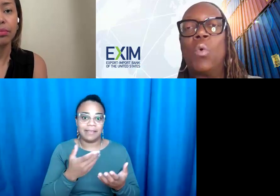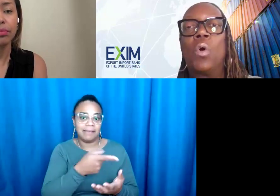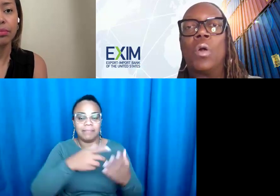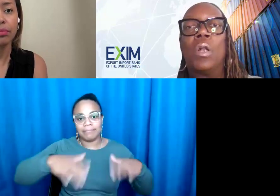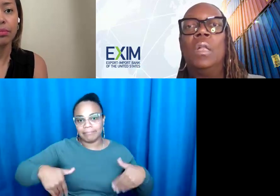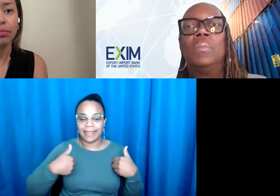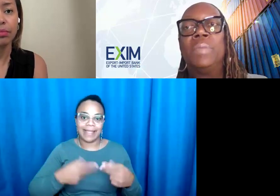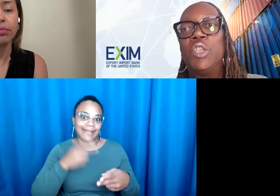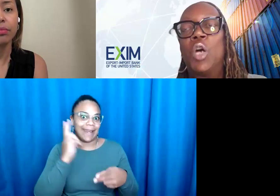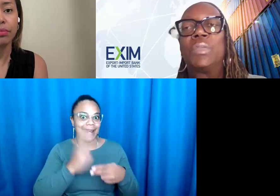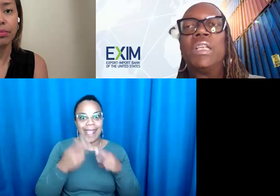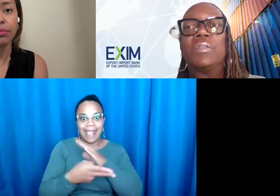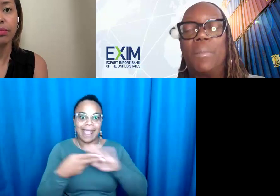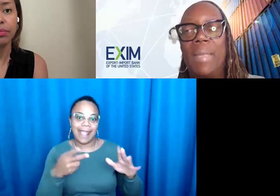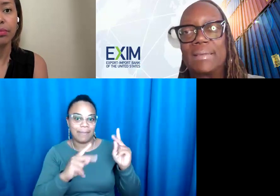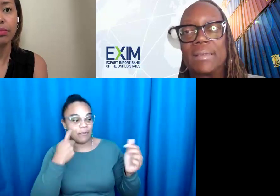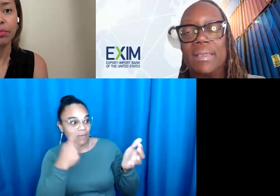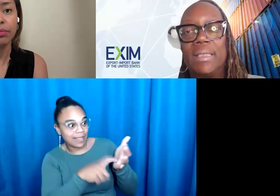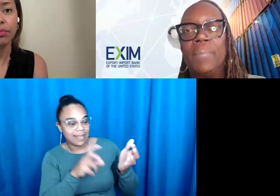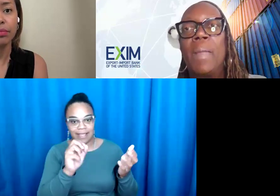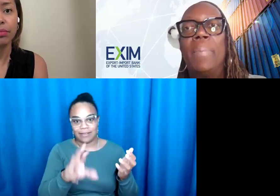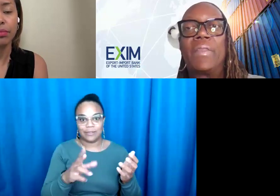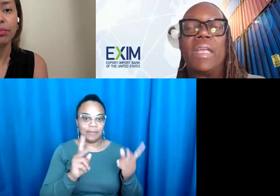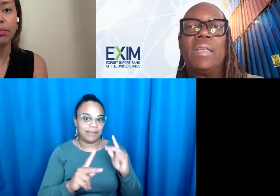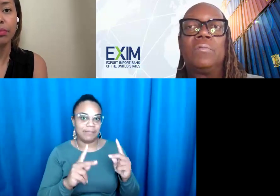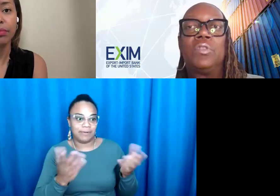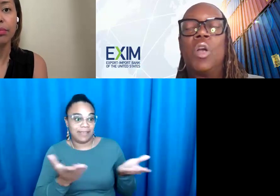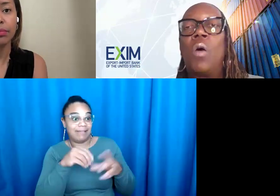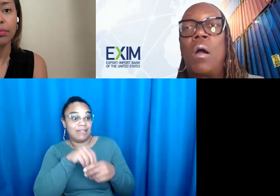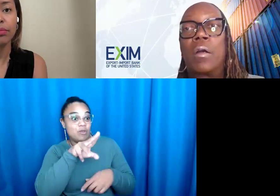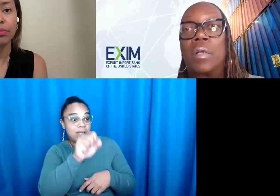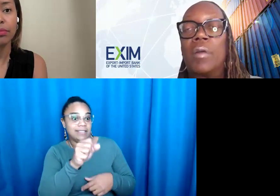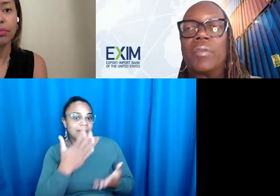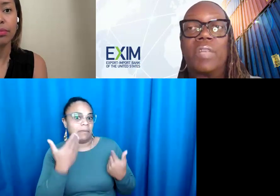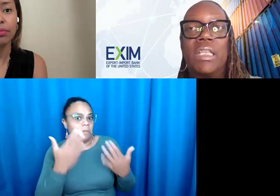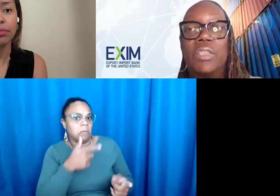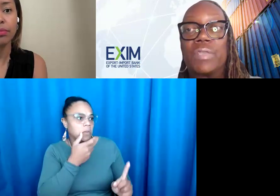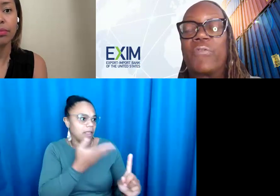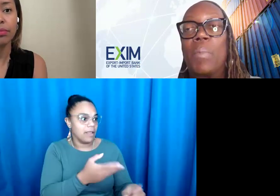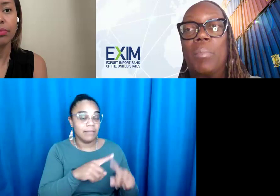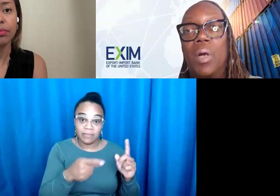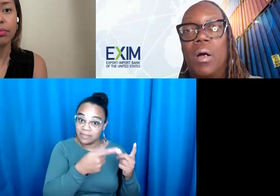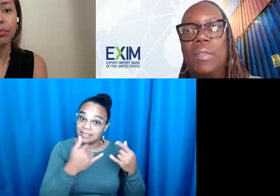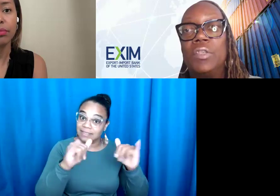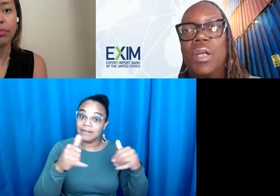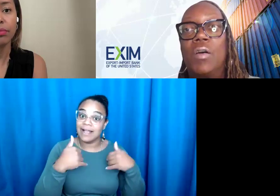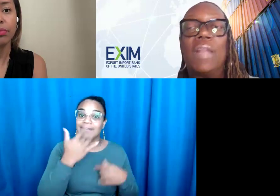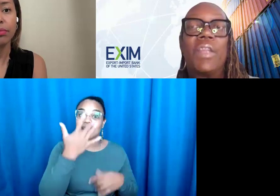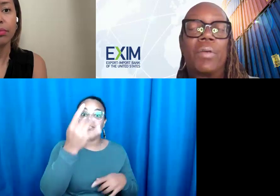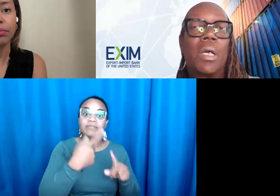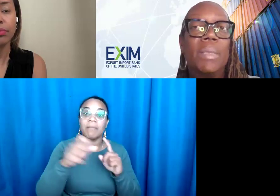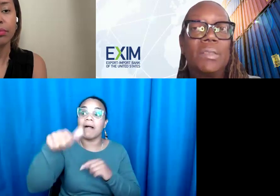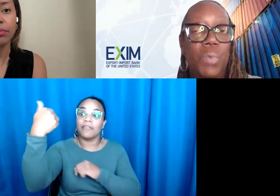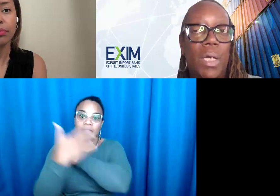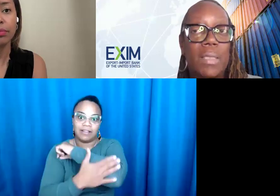name or be known here domestically, but they, are garnering interest from abroad, and